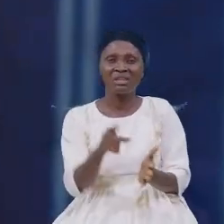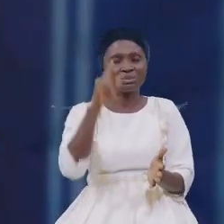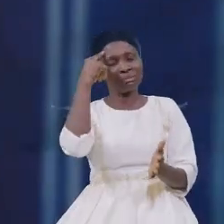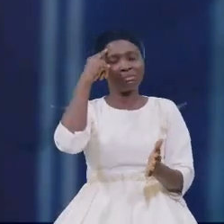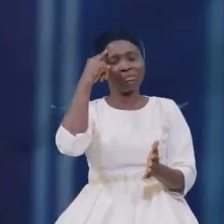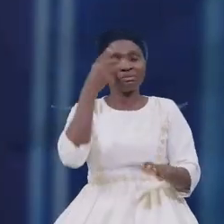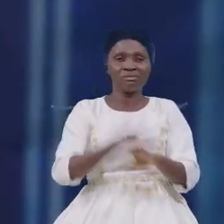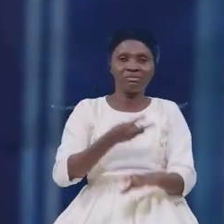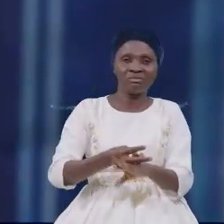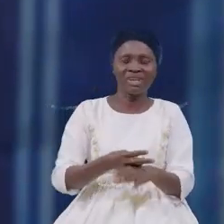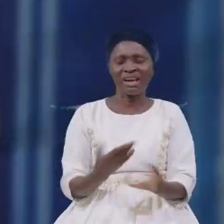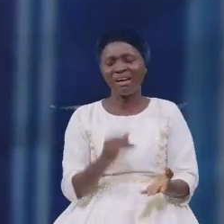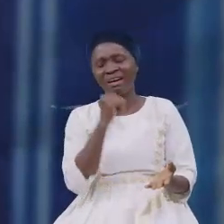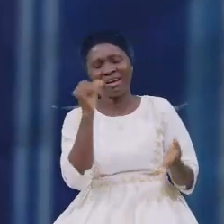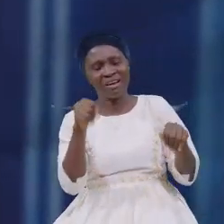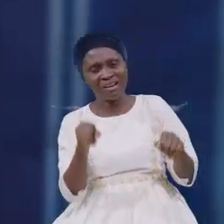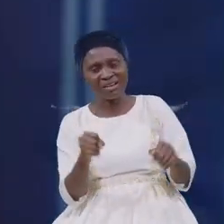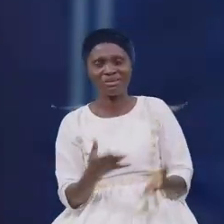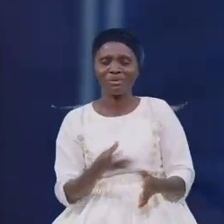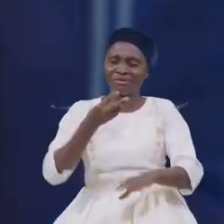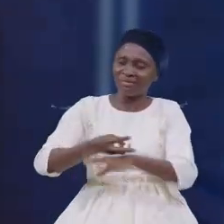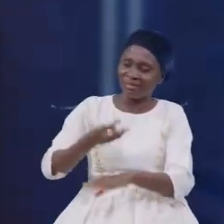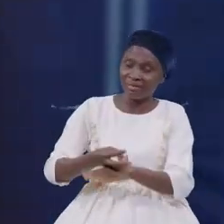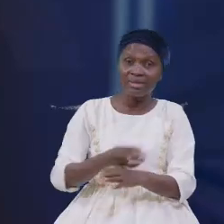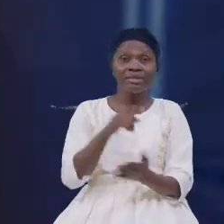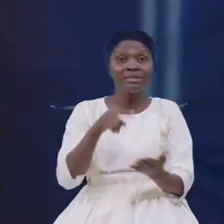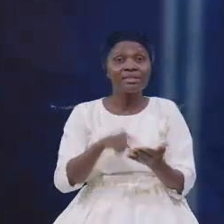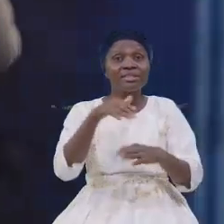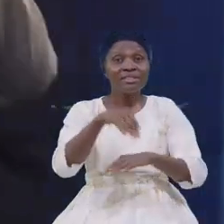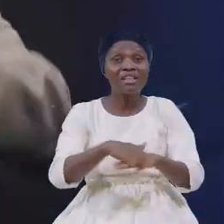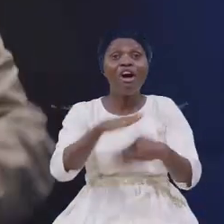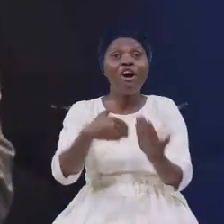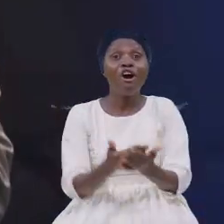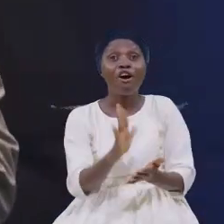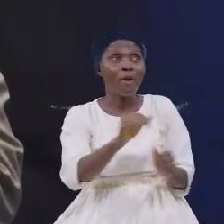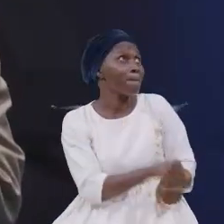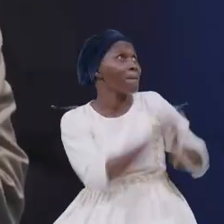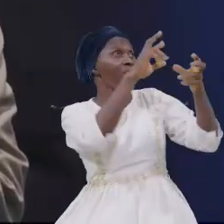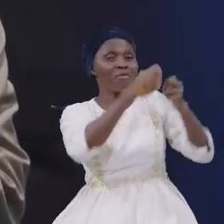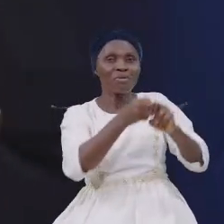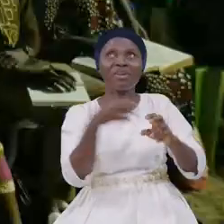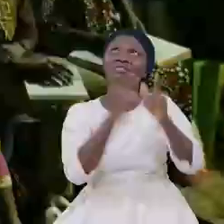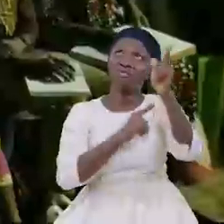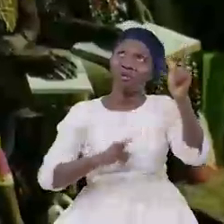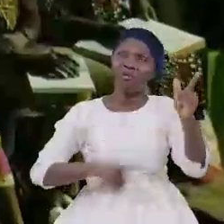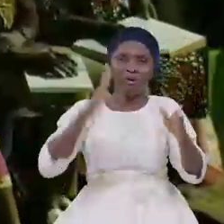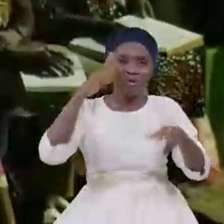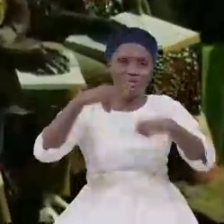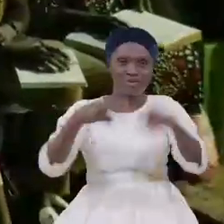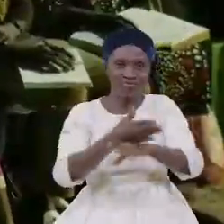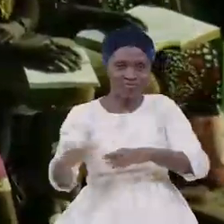incredible, impossible tonight, all your mountains, the Lord will roll away. Three